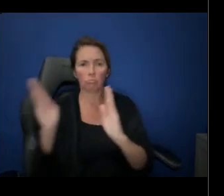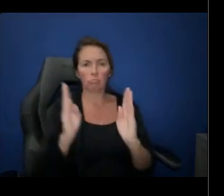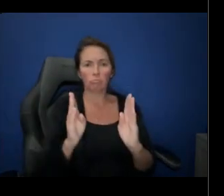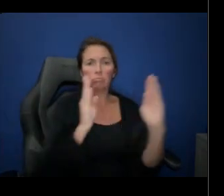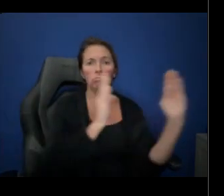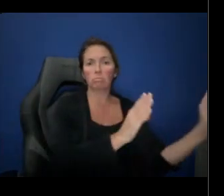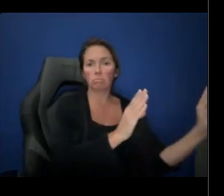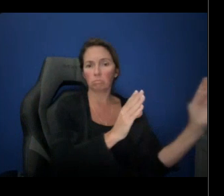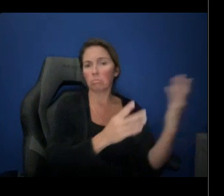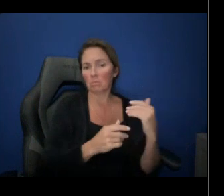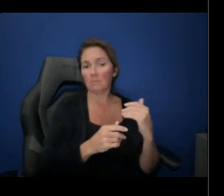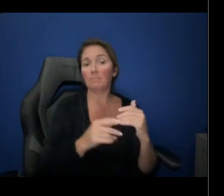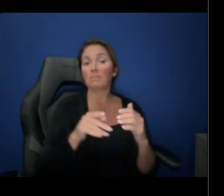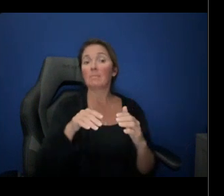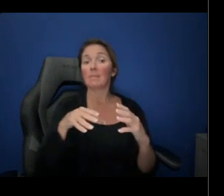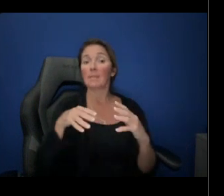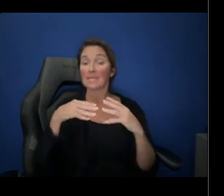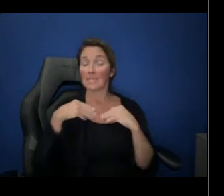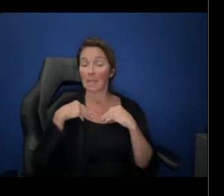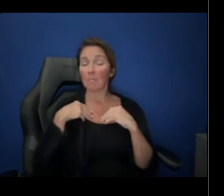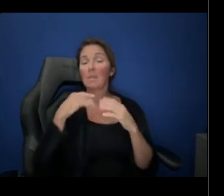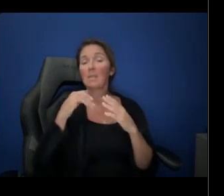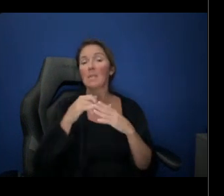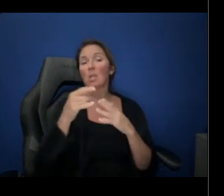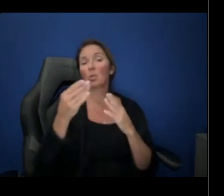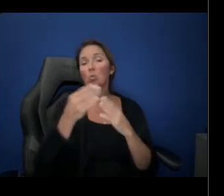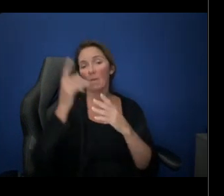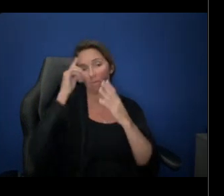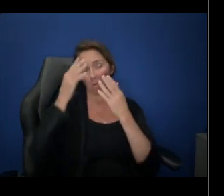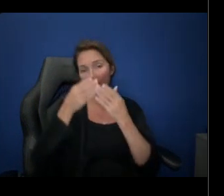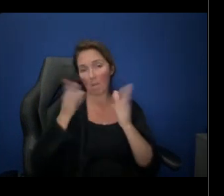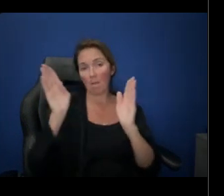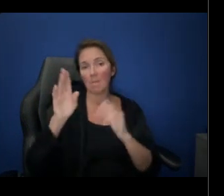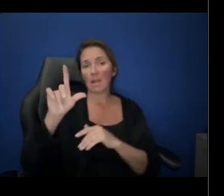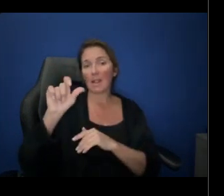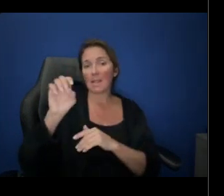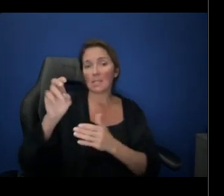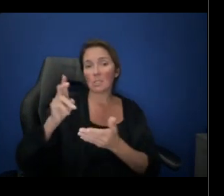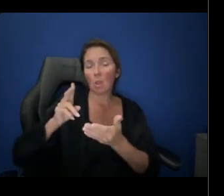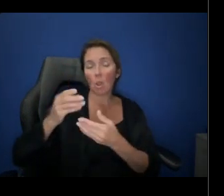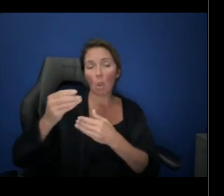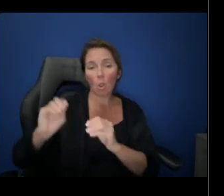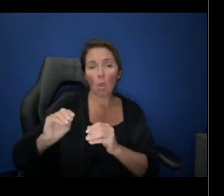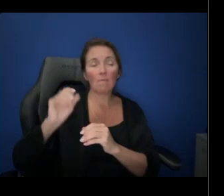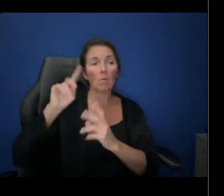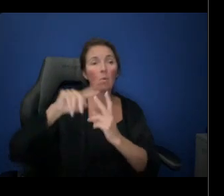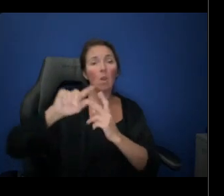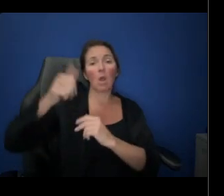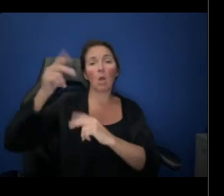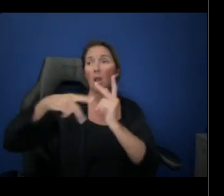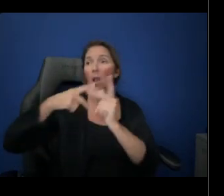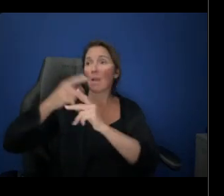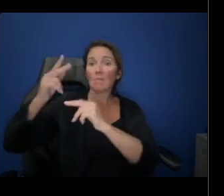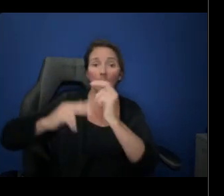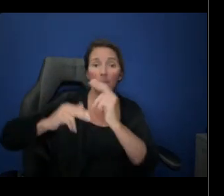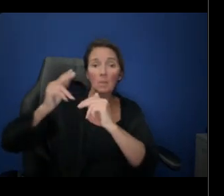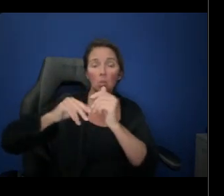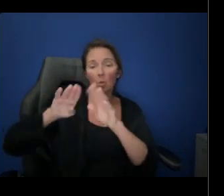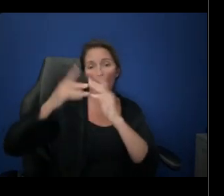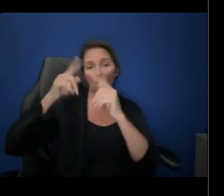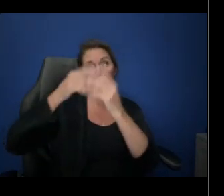Accessible parking spaces serving a public leasing office or other facility open to